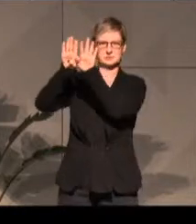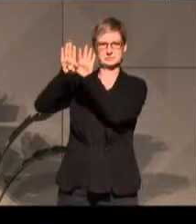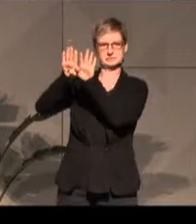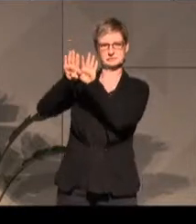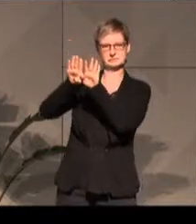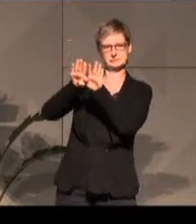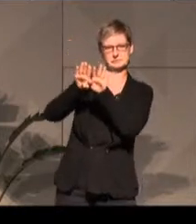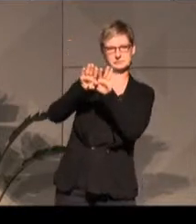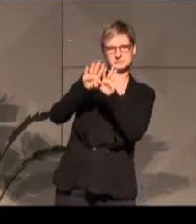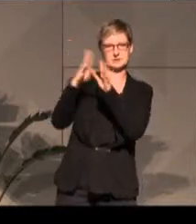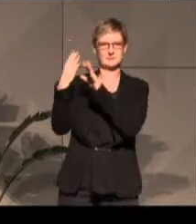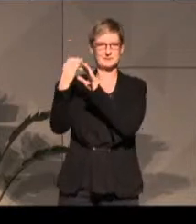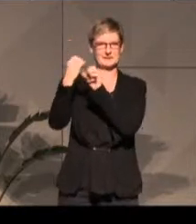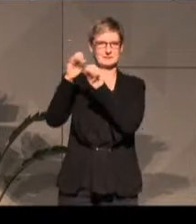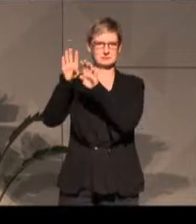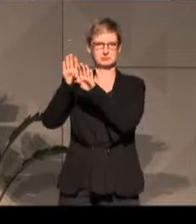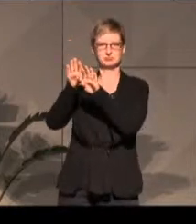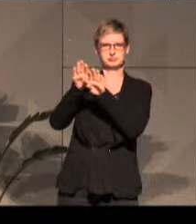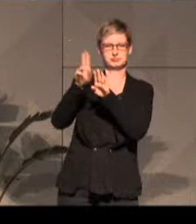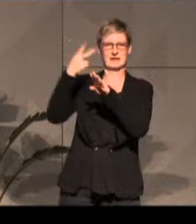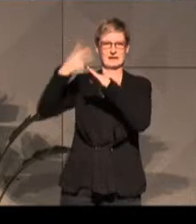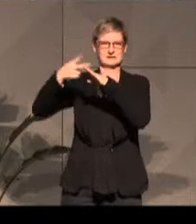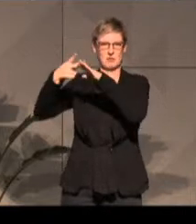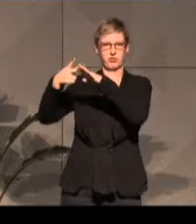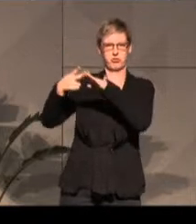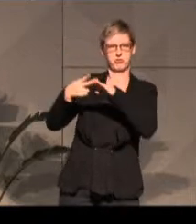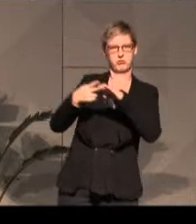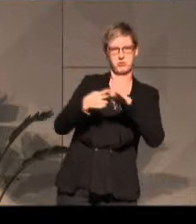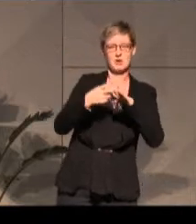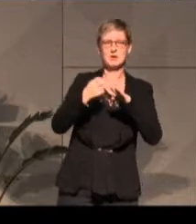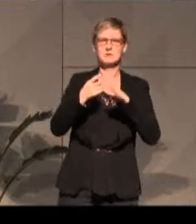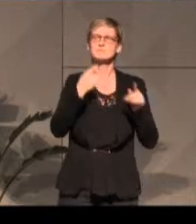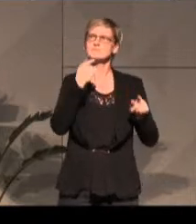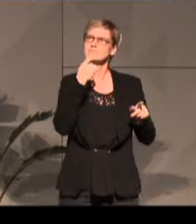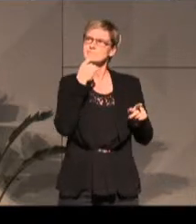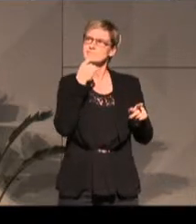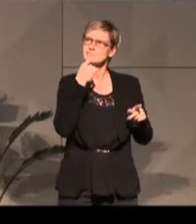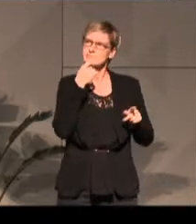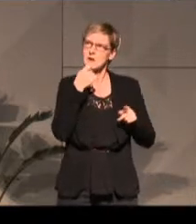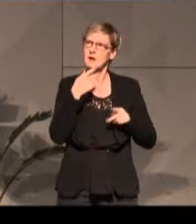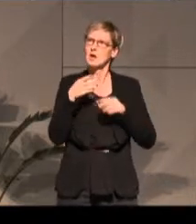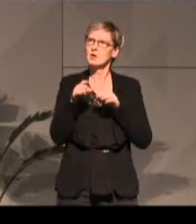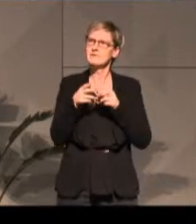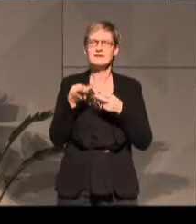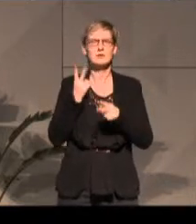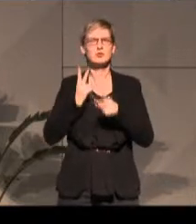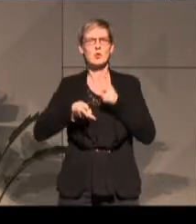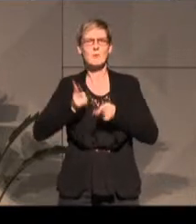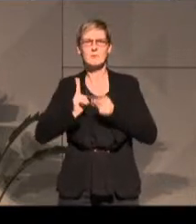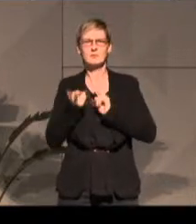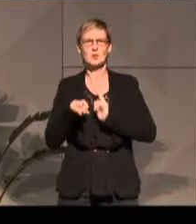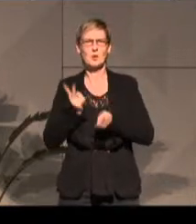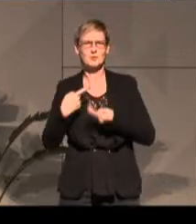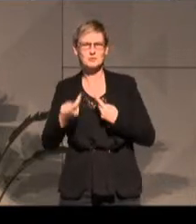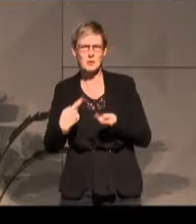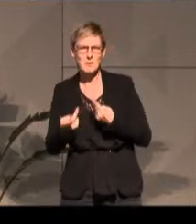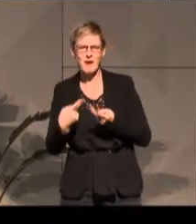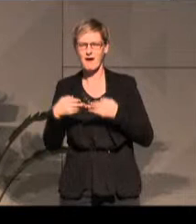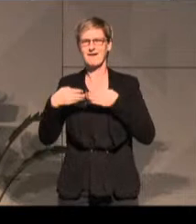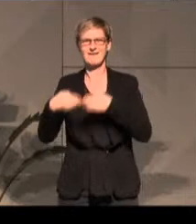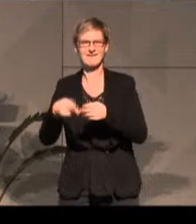came up with the conclusion that there is this route, so to speak, to Greenland from the Arctic. And if this can